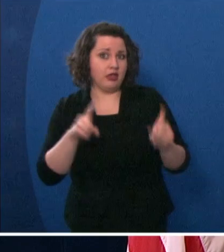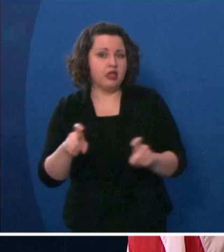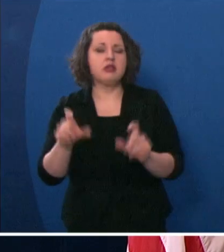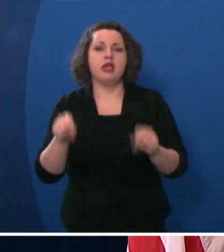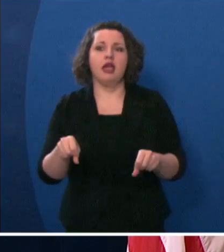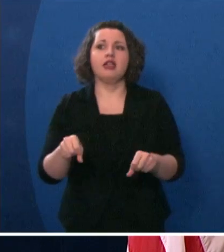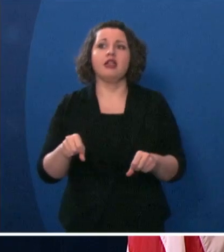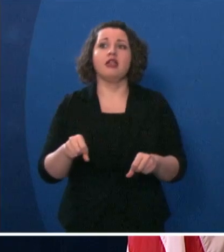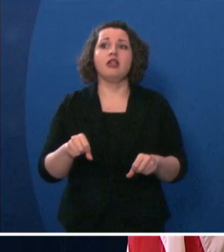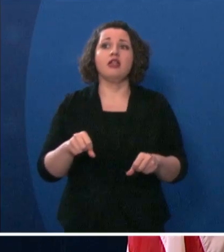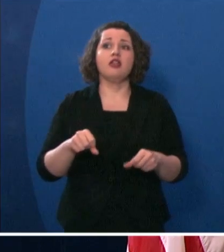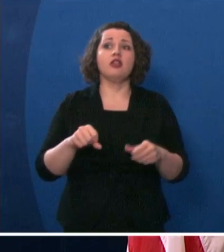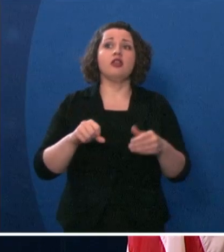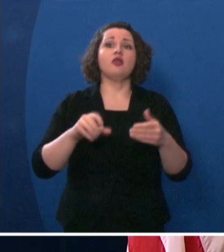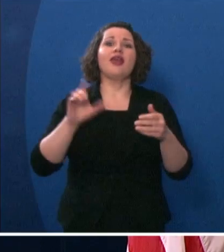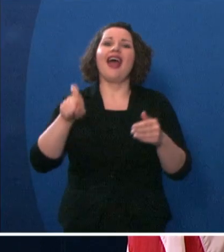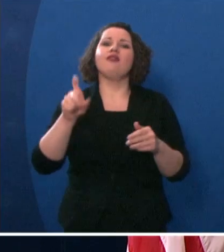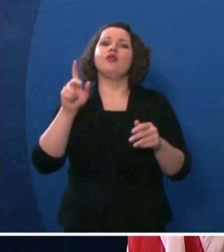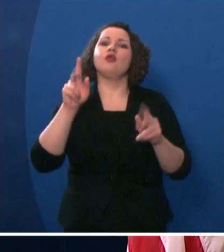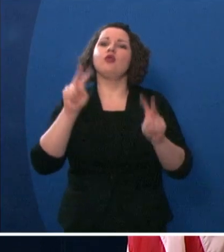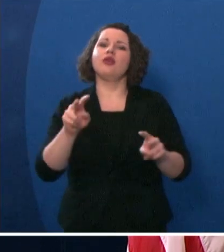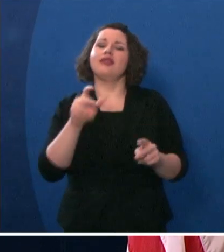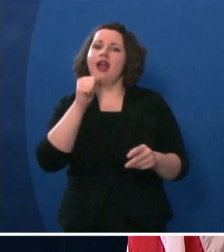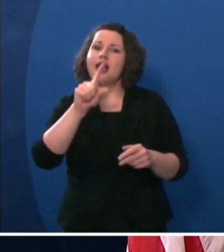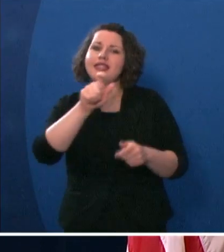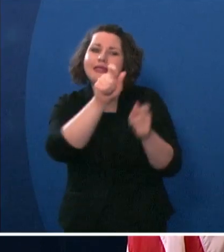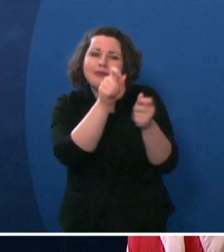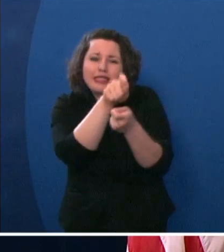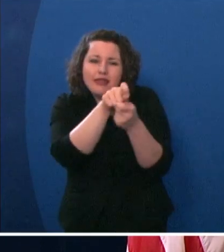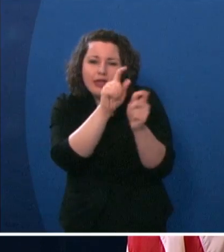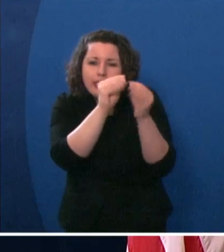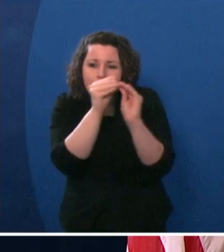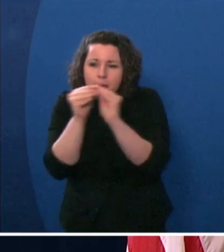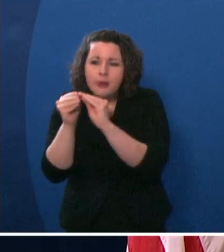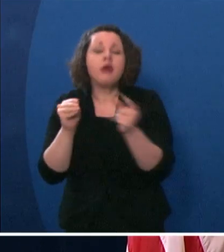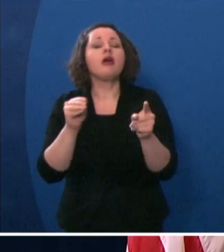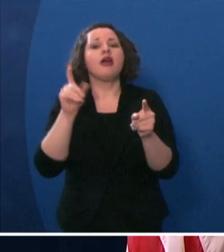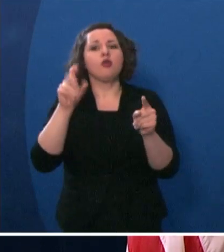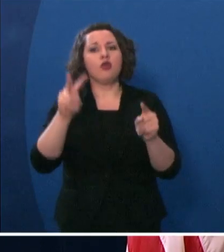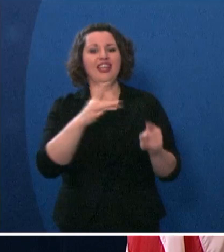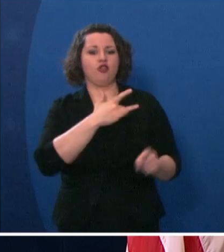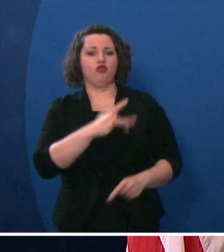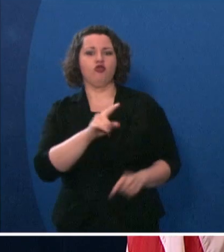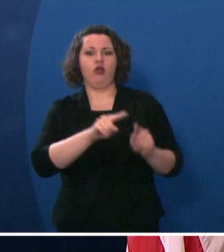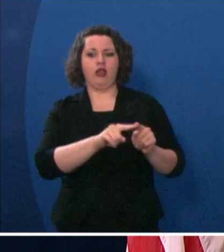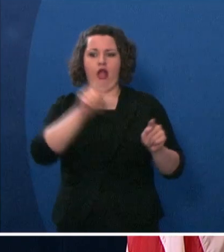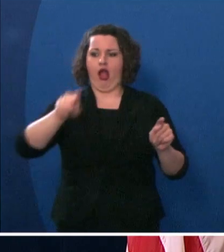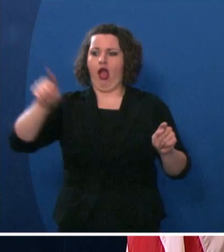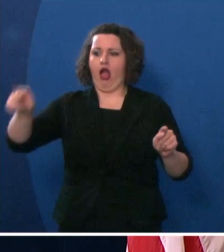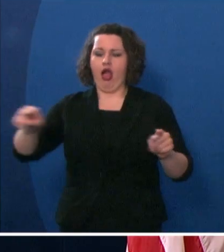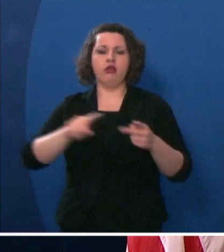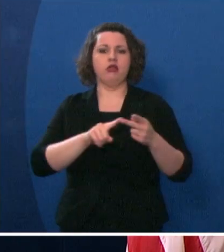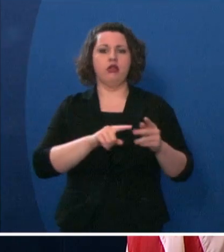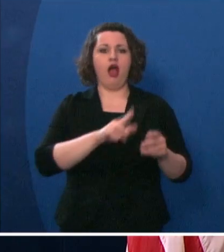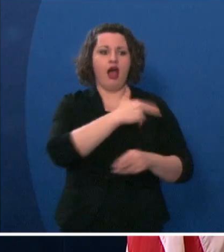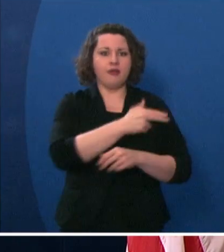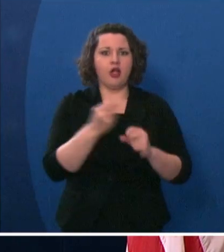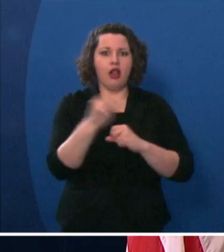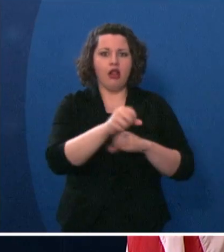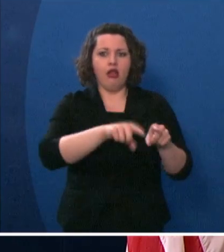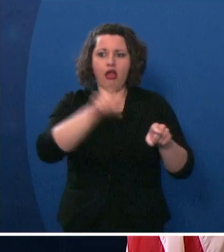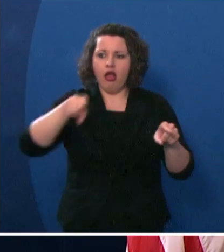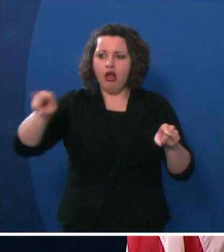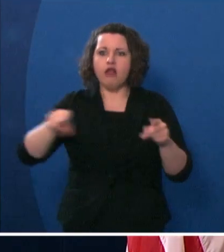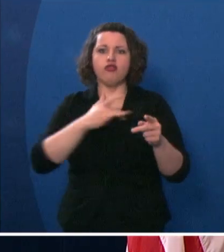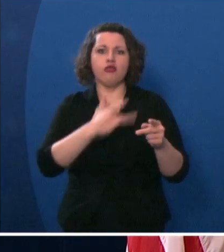at the numbers, at the positive. We got to look at trends. We got to look at 14-day trends. We got to look at 3-day trends. We got to look at hospitalization trends. We got to look at positivity. We